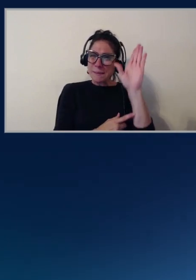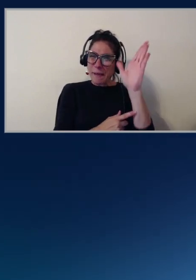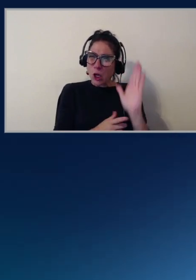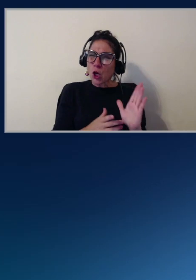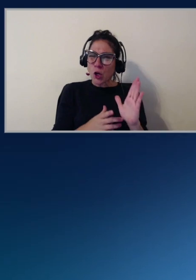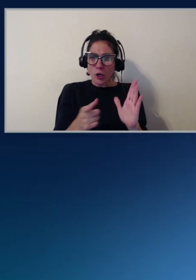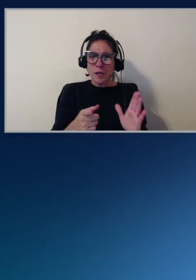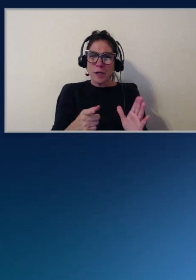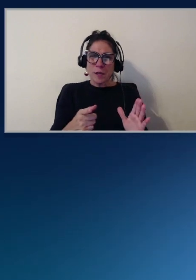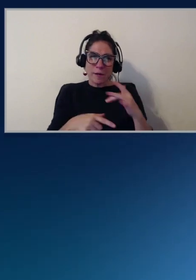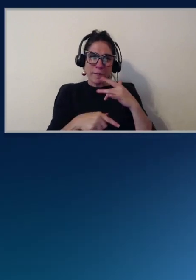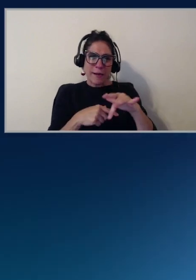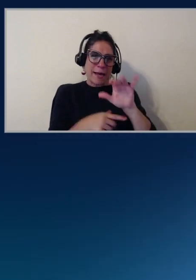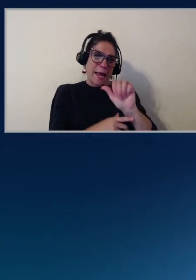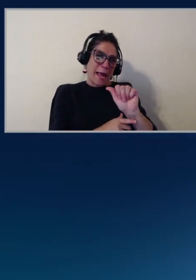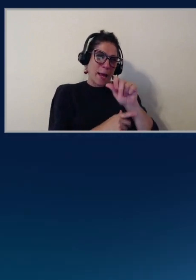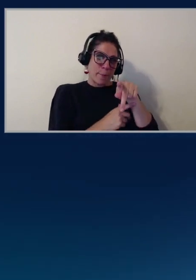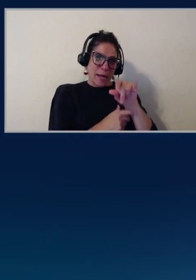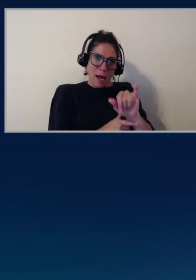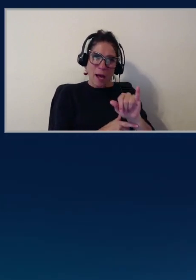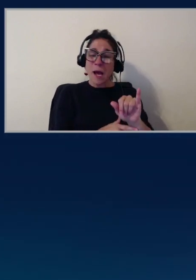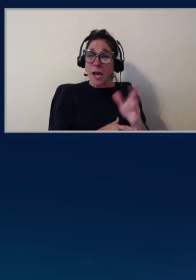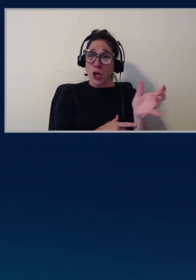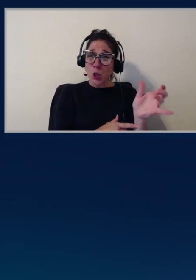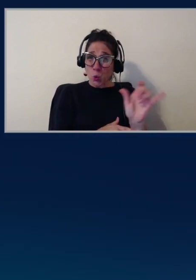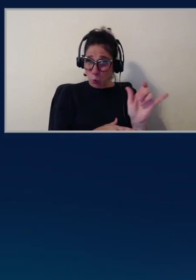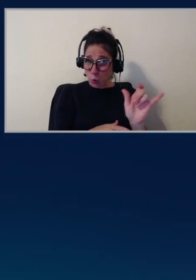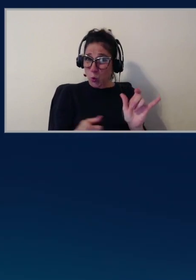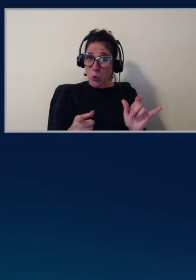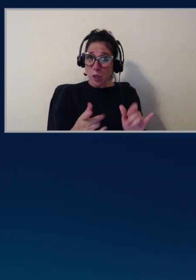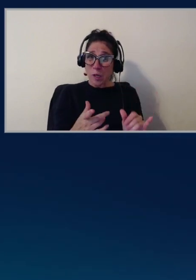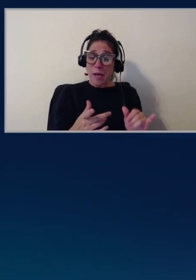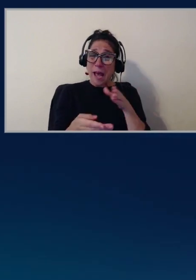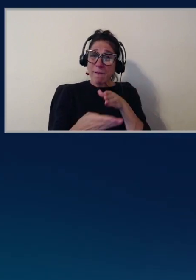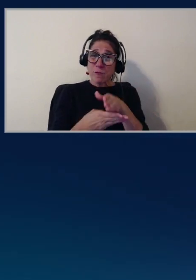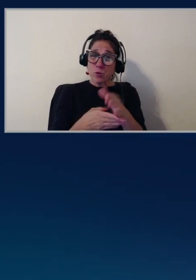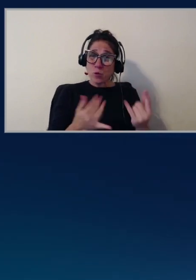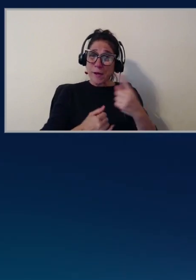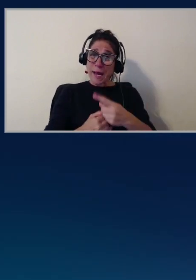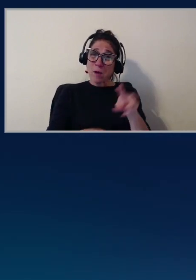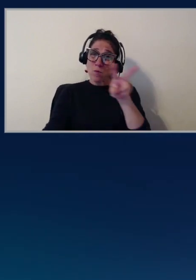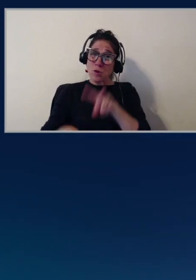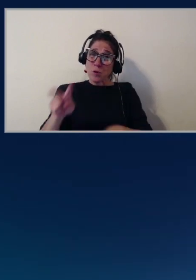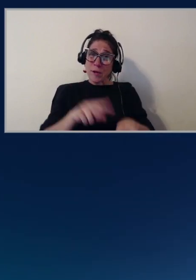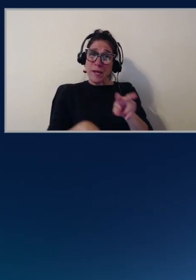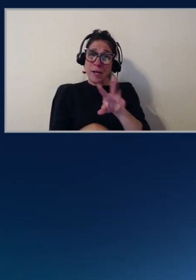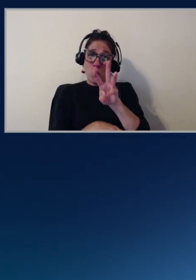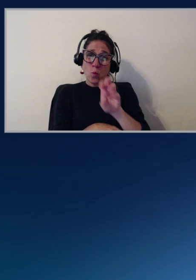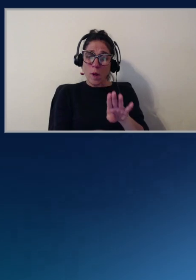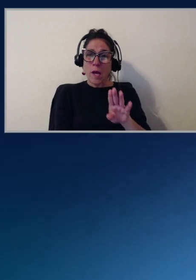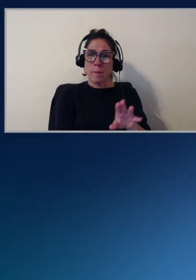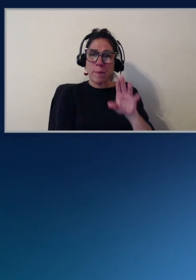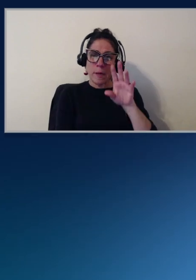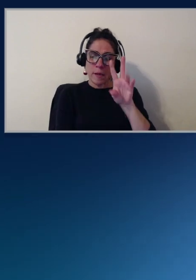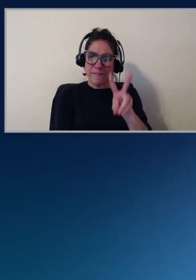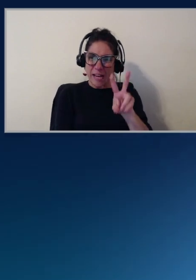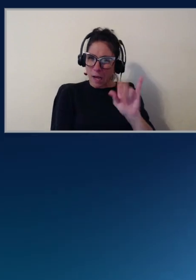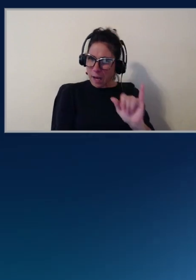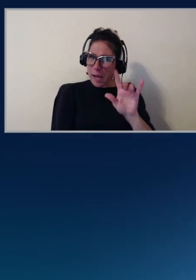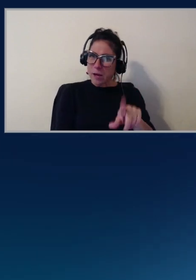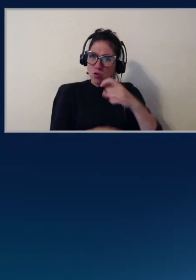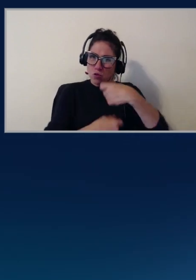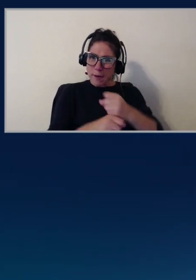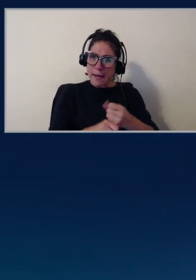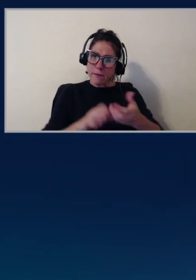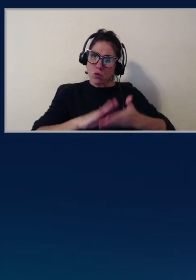also announced APIs for Q apps. So until today, we were just looking at this web UI and you had to come here to create and run